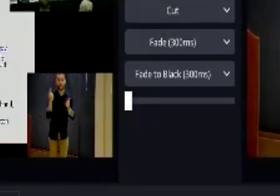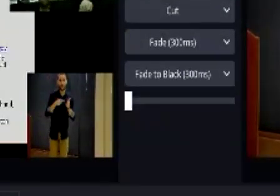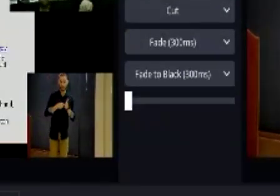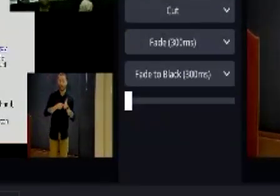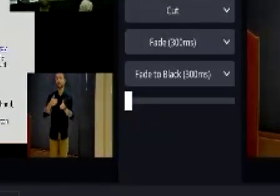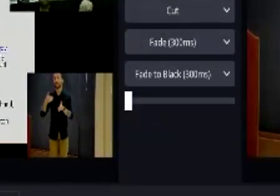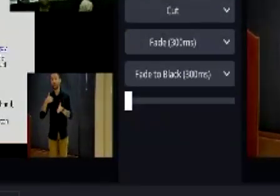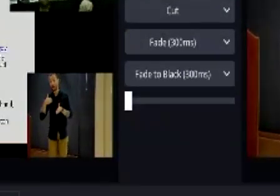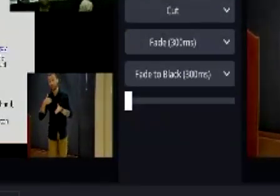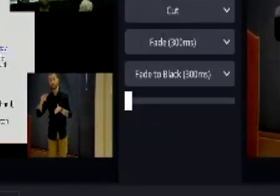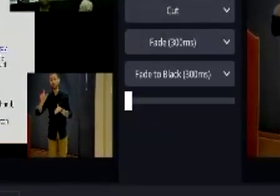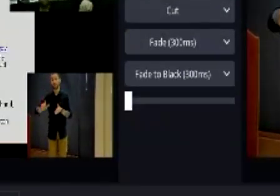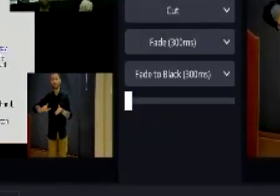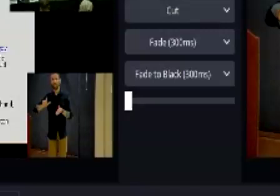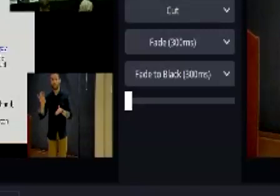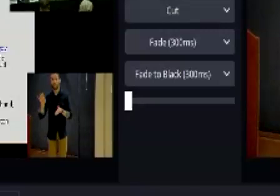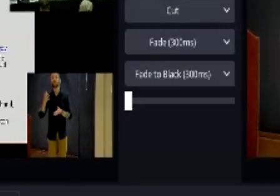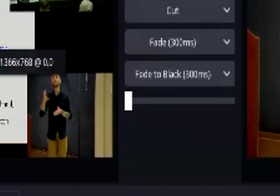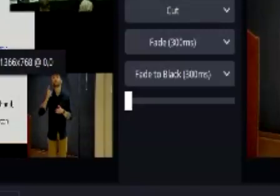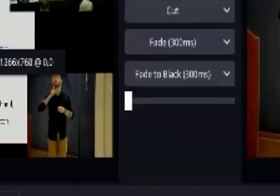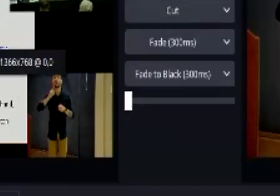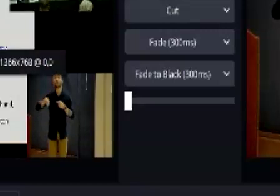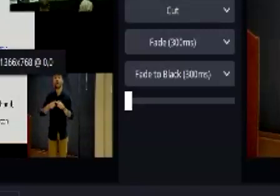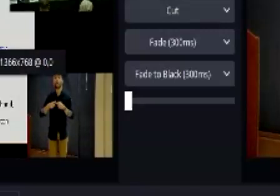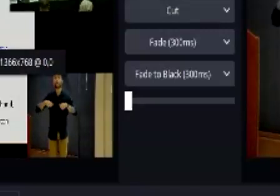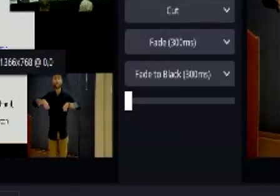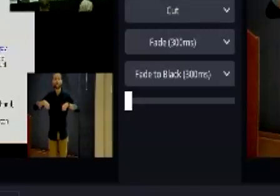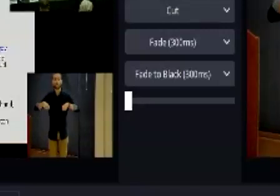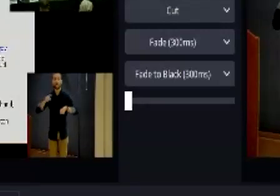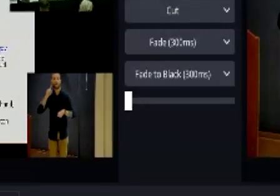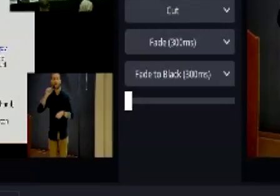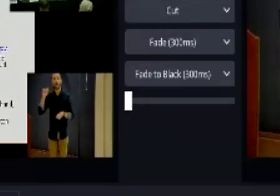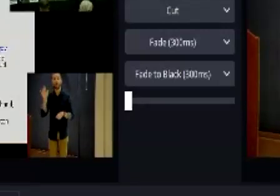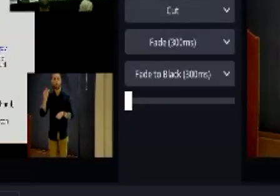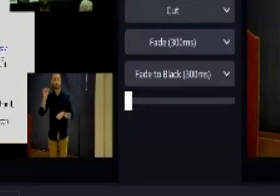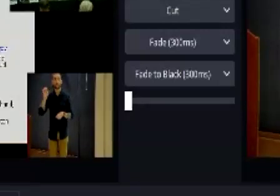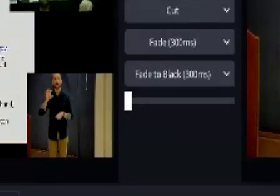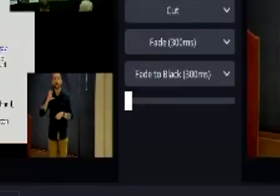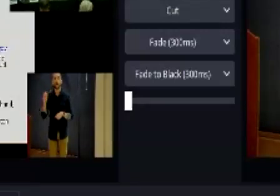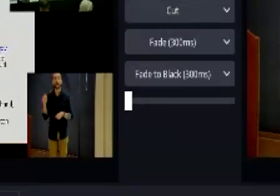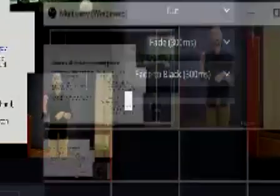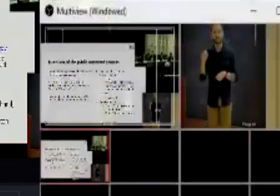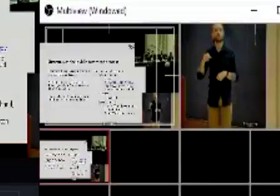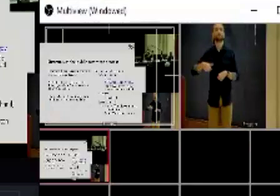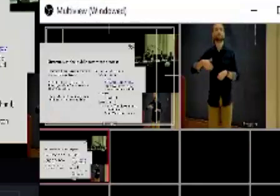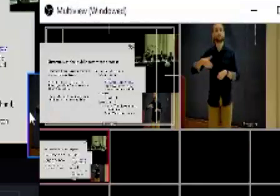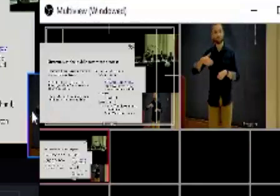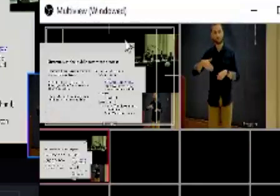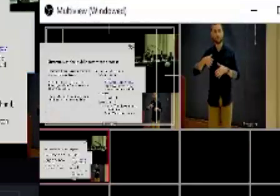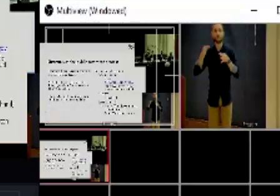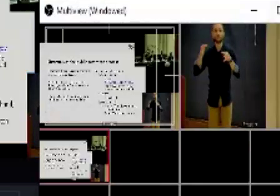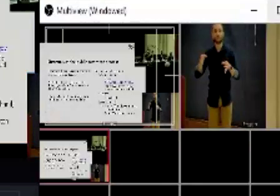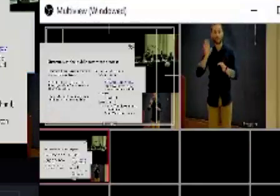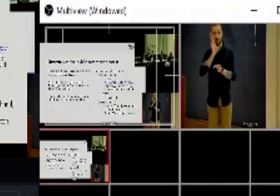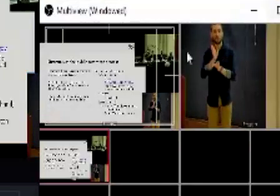24. So if you want to talk about the potential for abuse and certainly psychological trauma